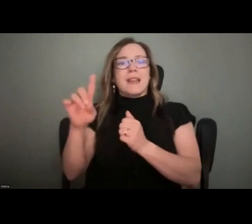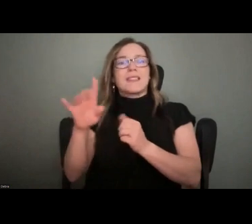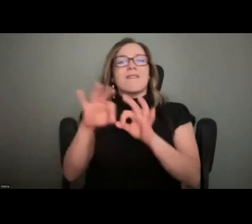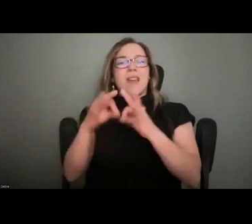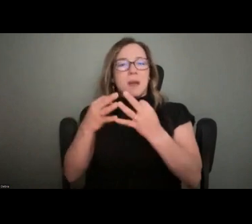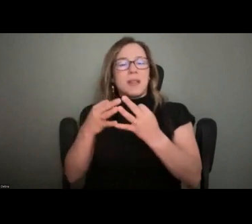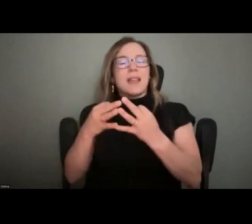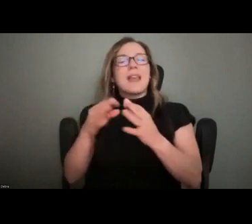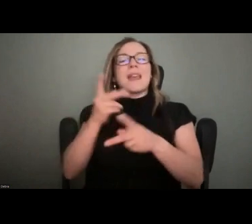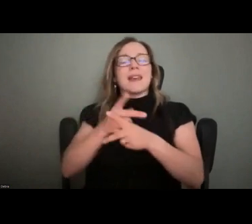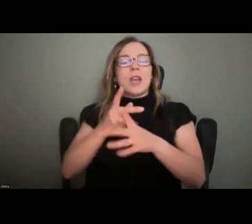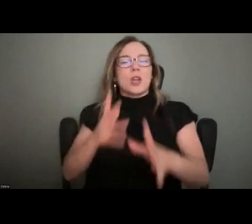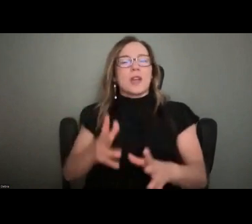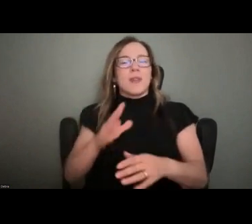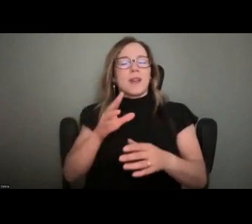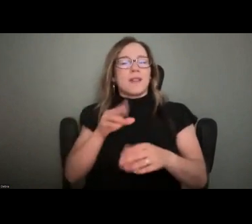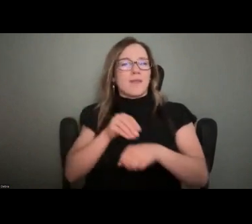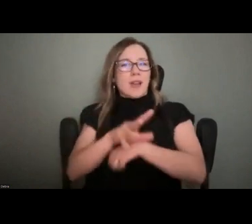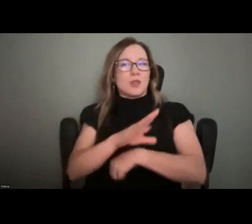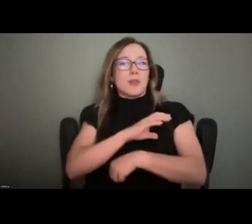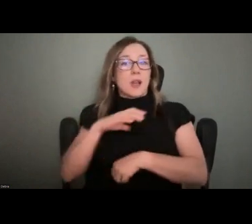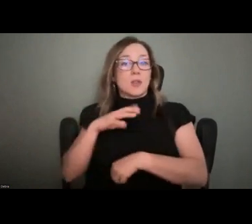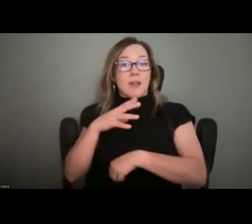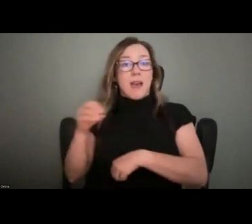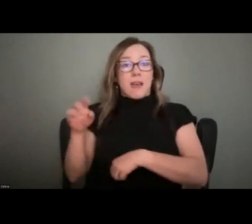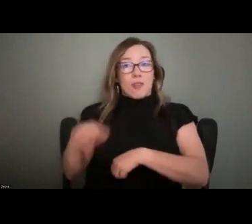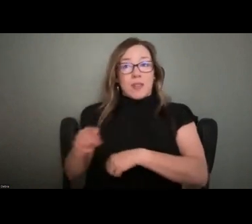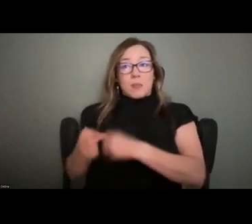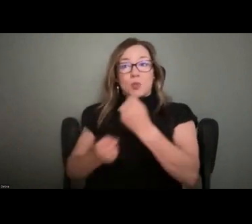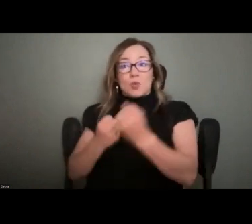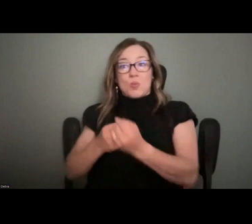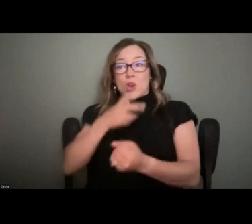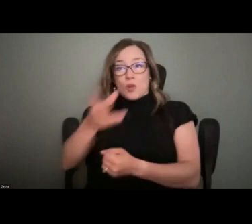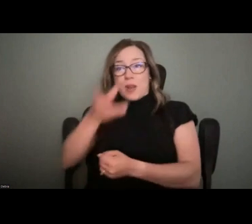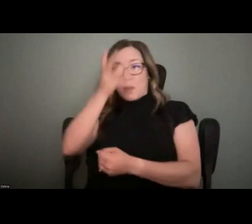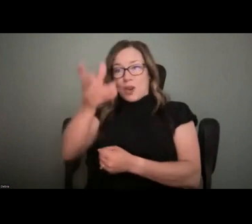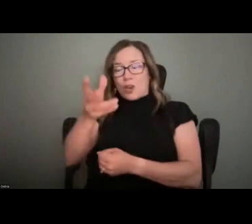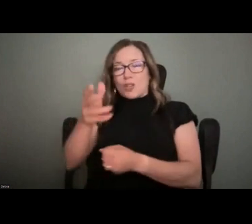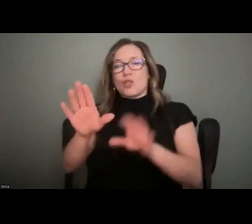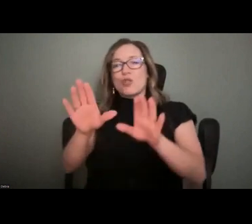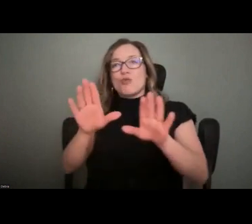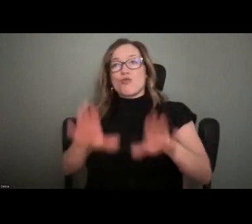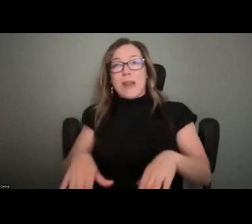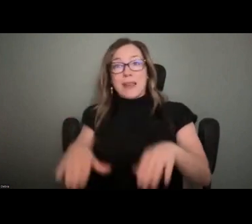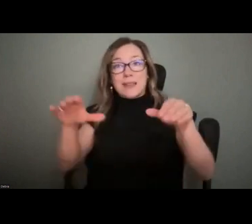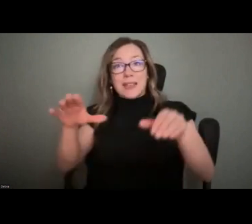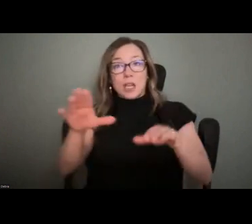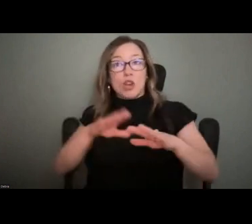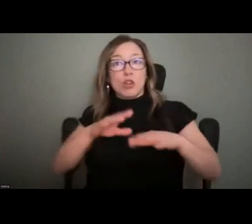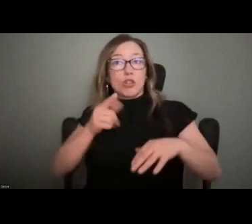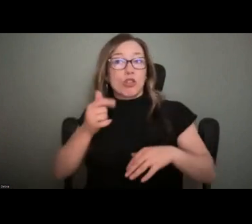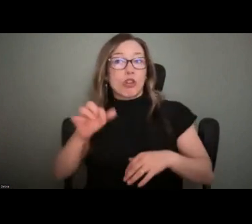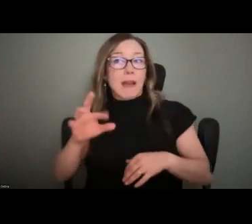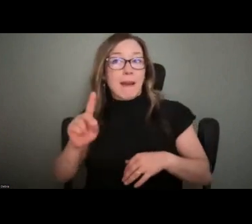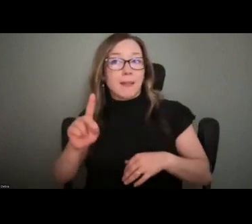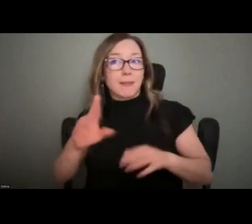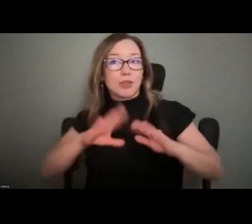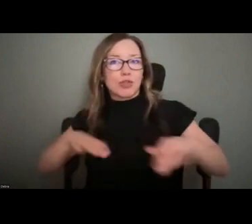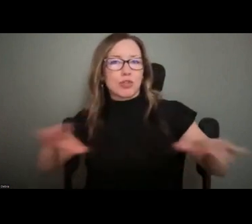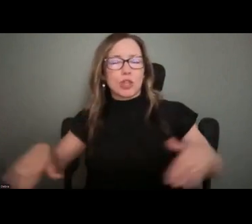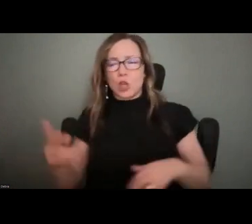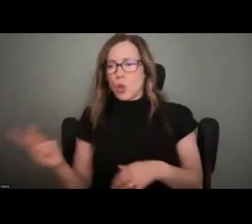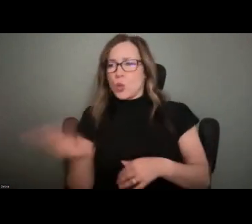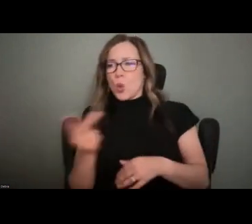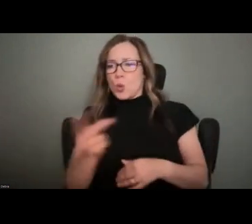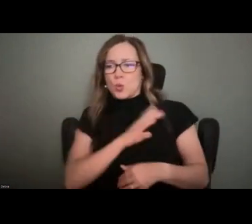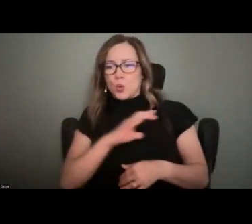Council and the Advisory Council to Support Grandparents Raising Grandchildren. These two councils worked